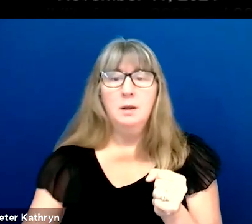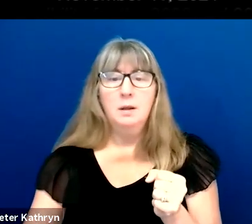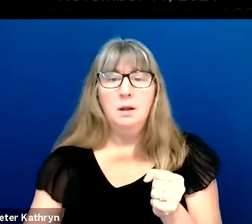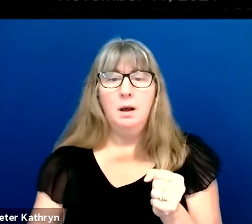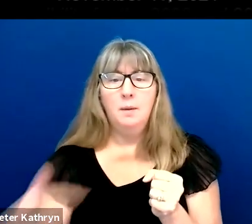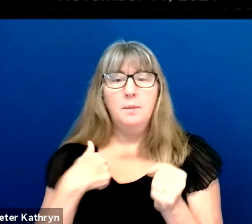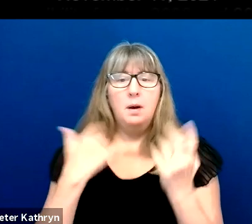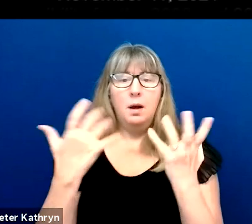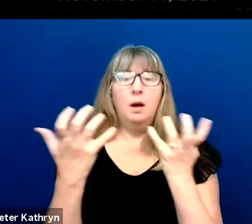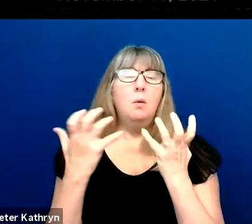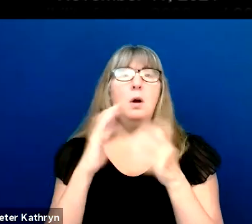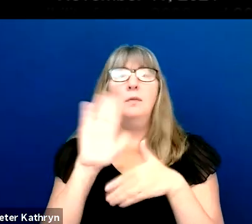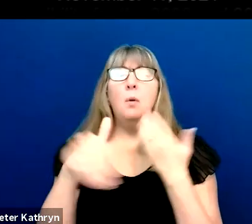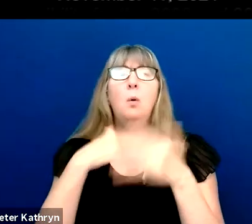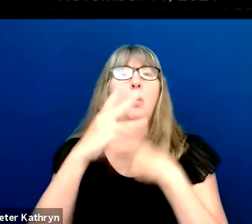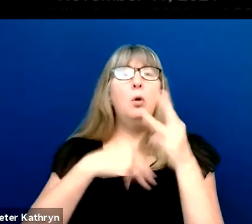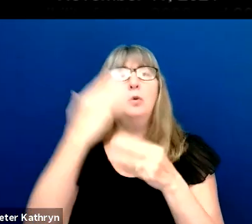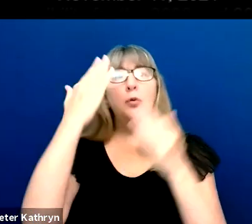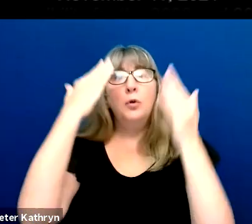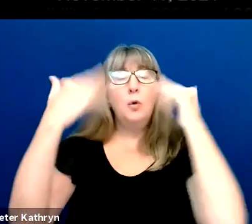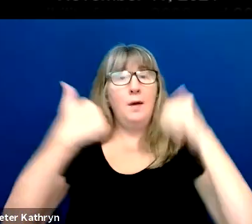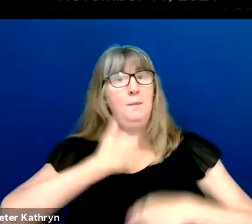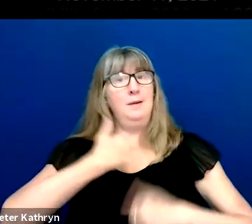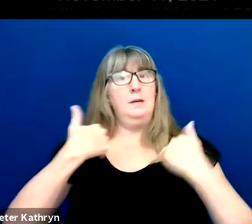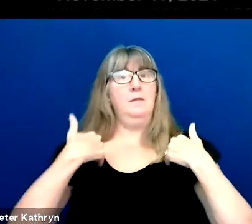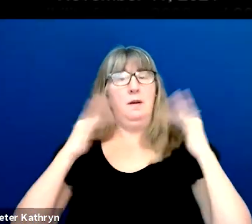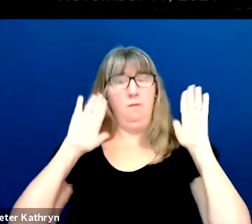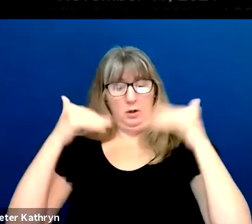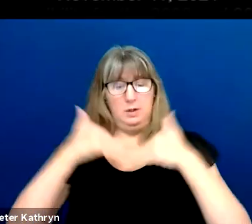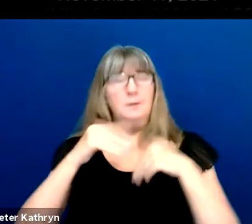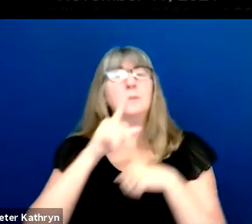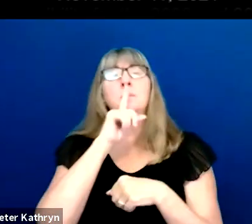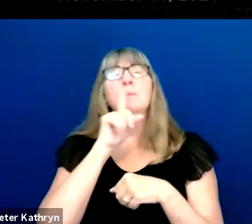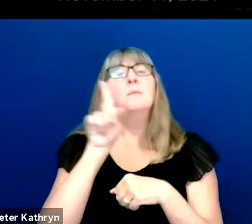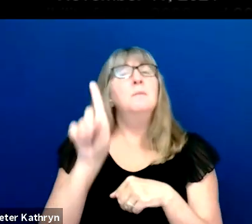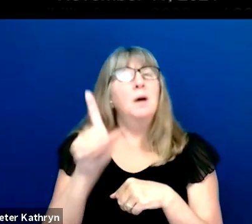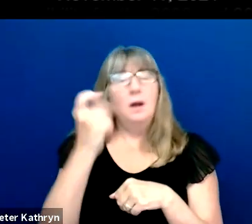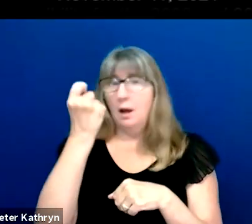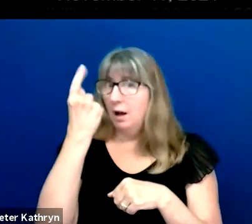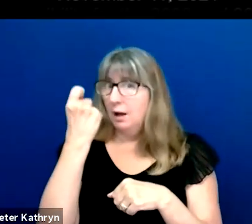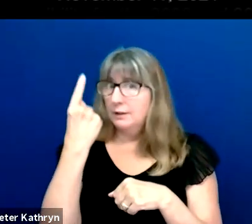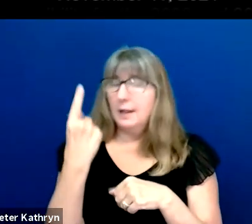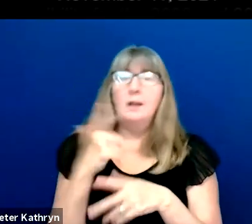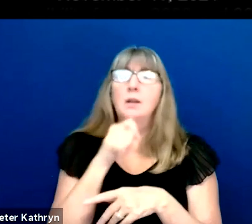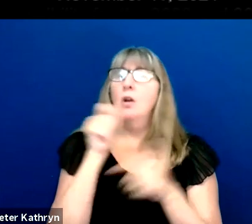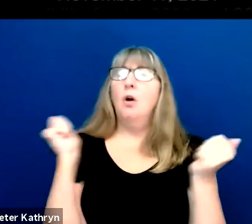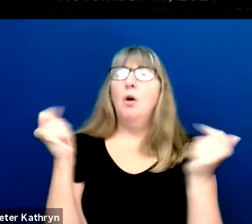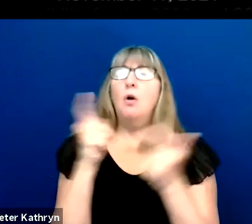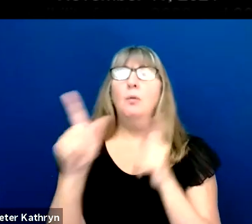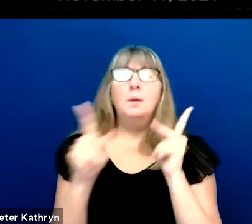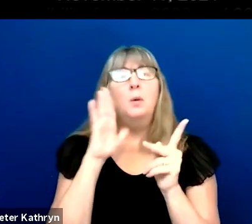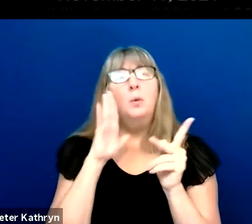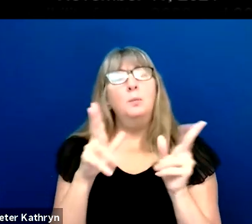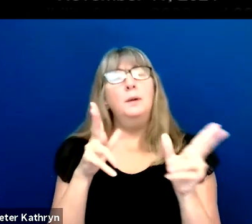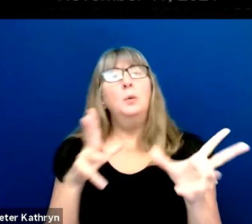that I have autism myself. However, I understand that in reality that not everybody is going to be receptive